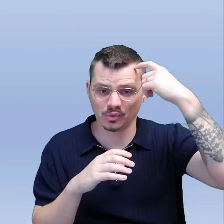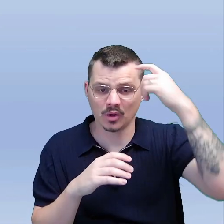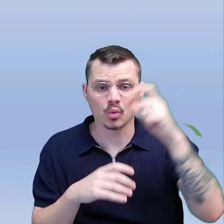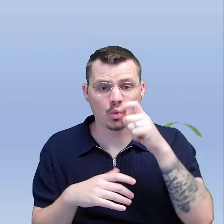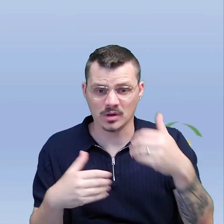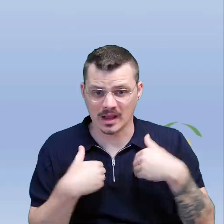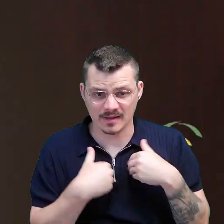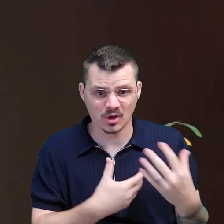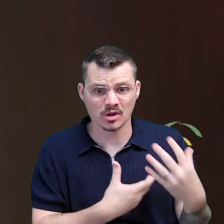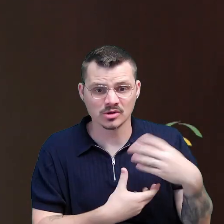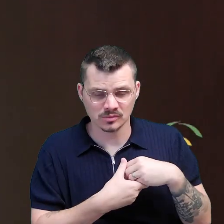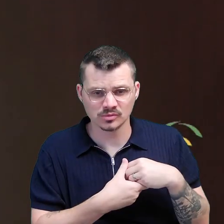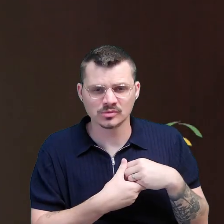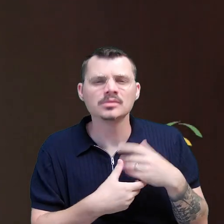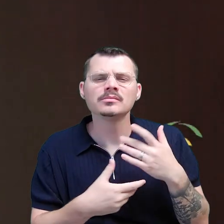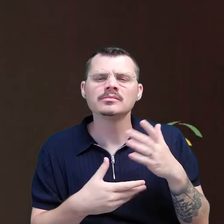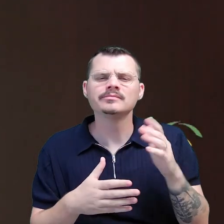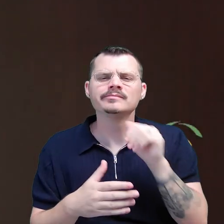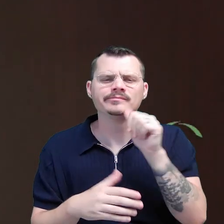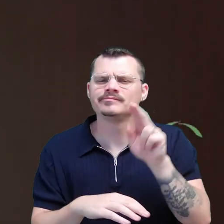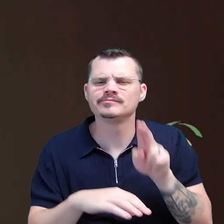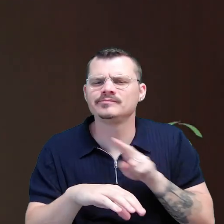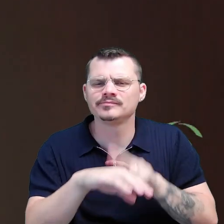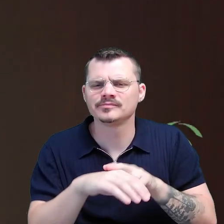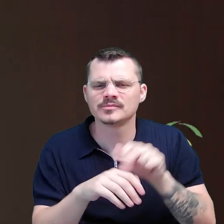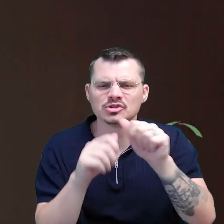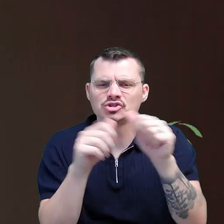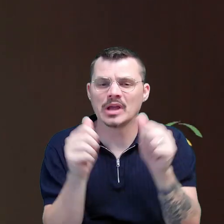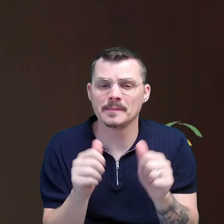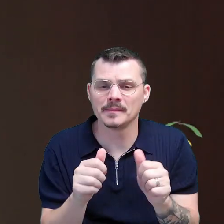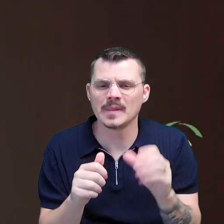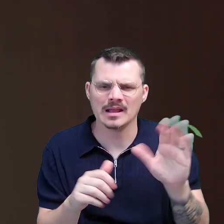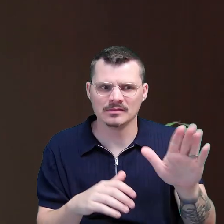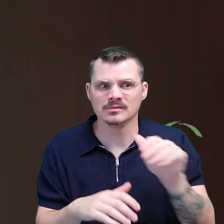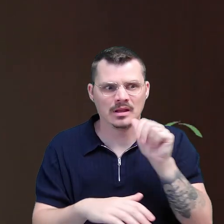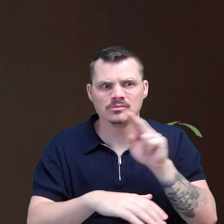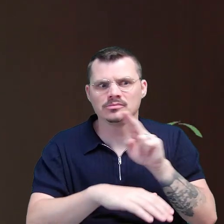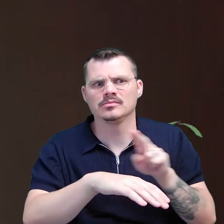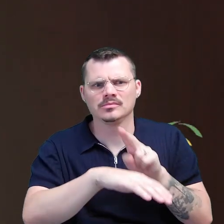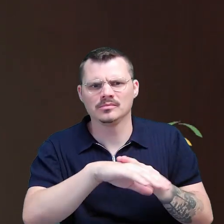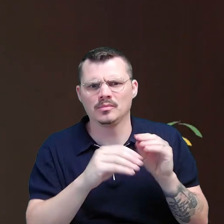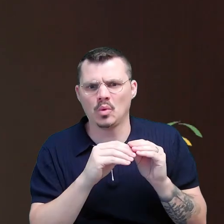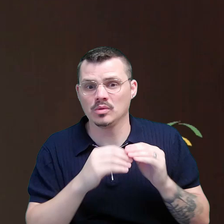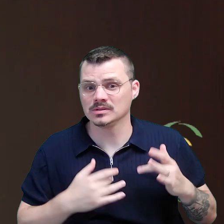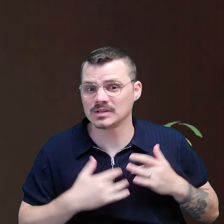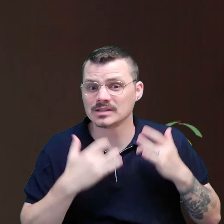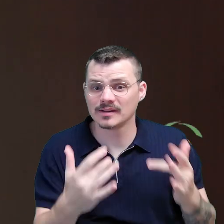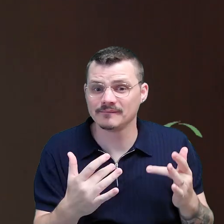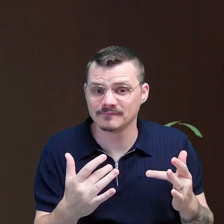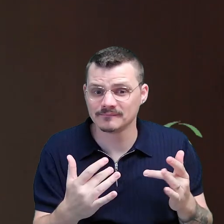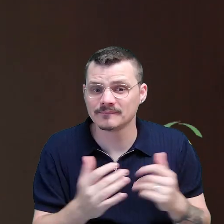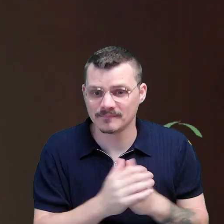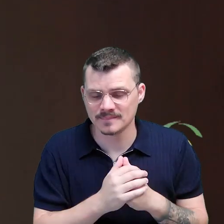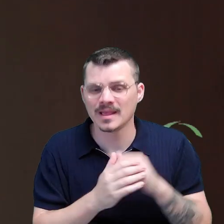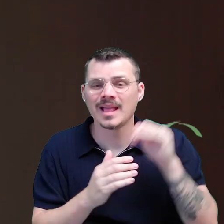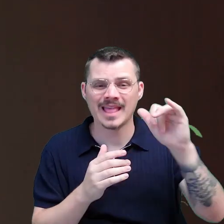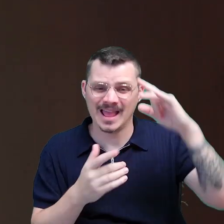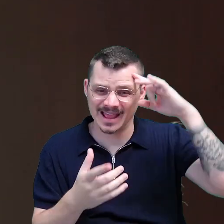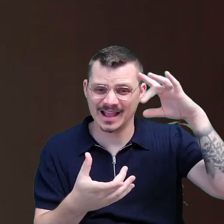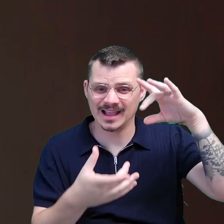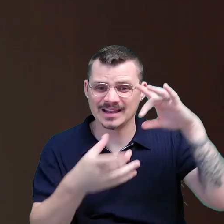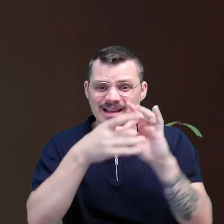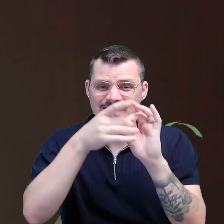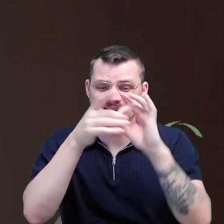with autism are unusually shaped and unusually sensitive. In addition, the